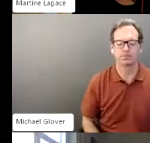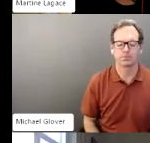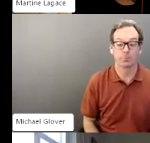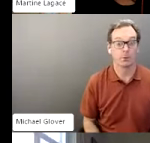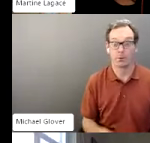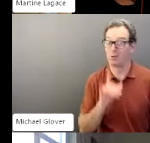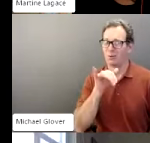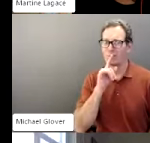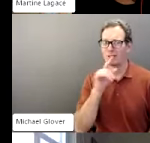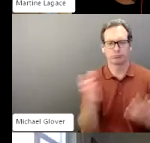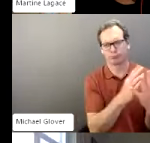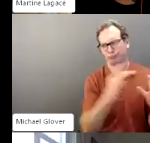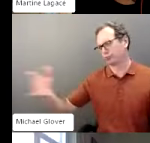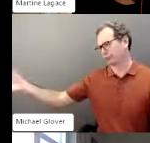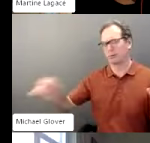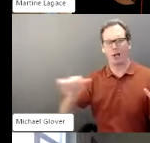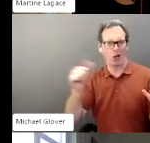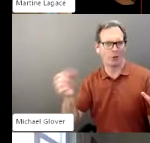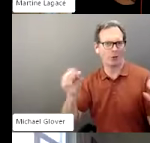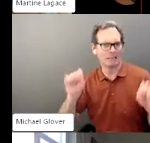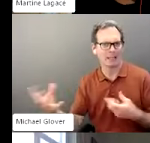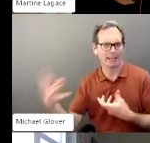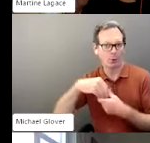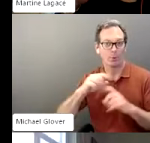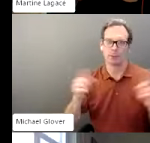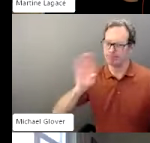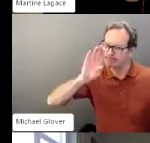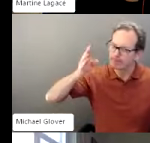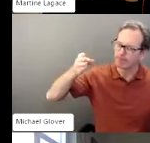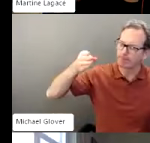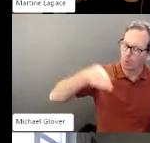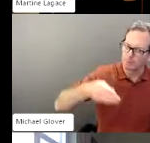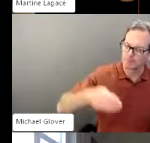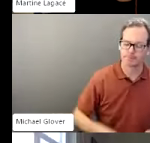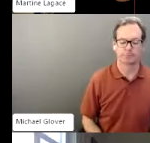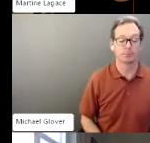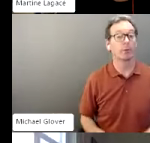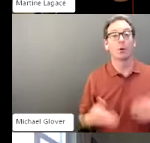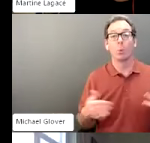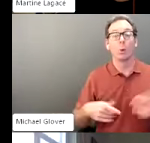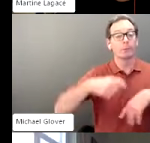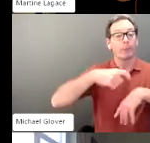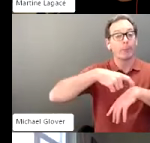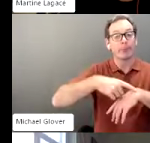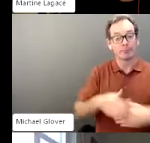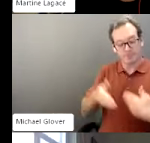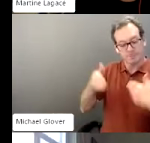were published in April, first, so almost at the beginning of the